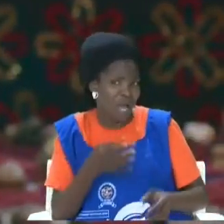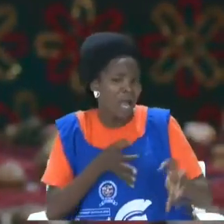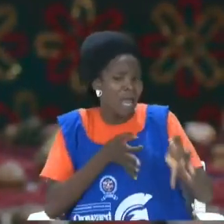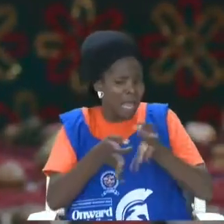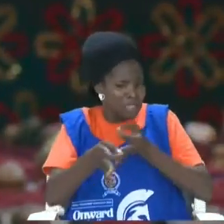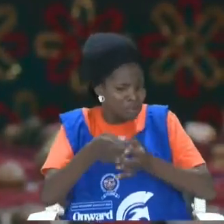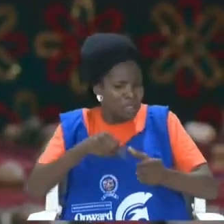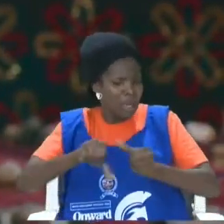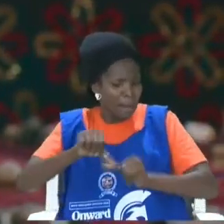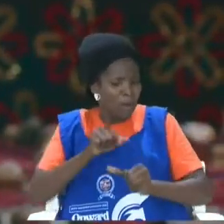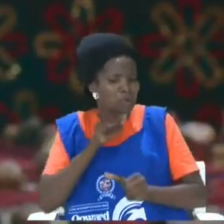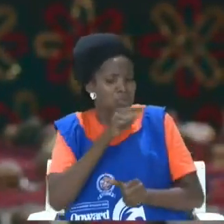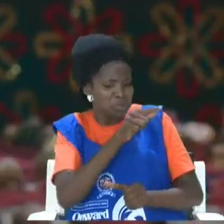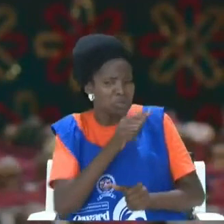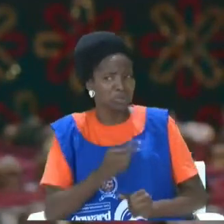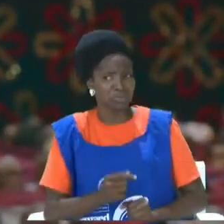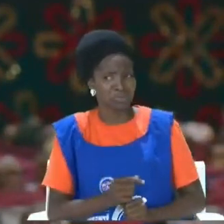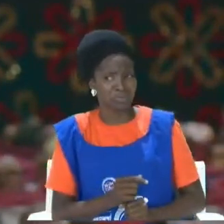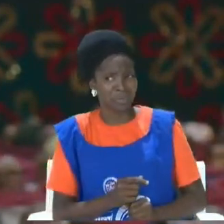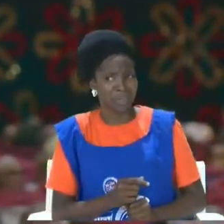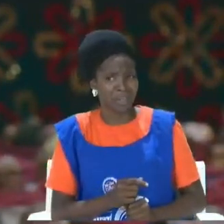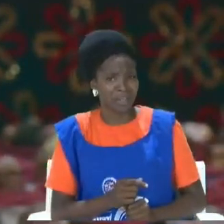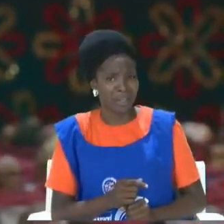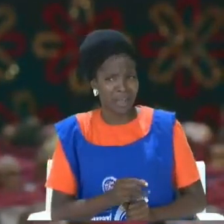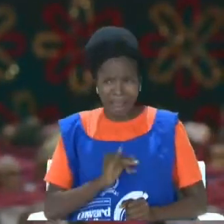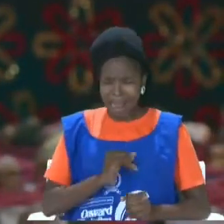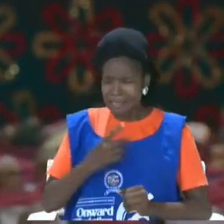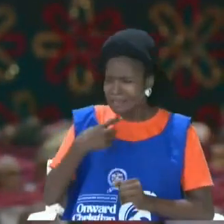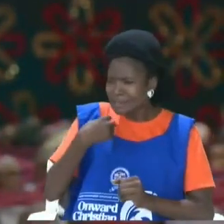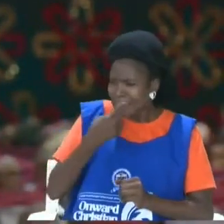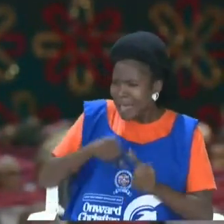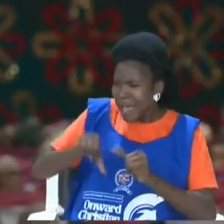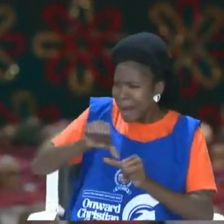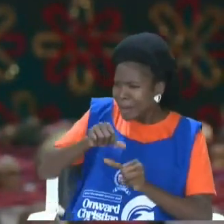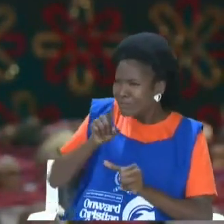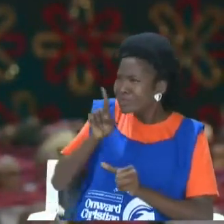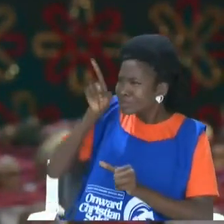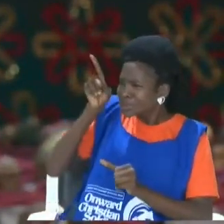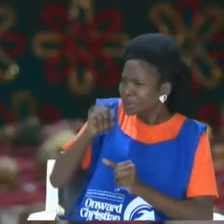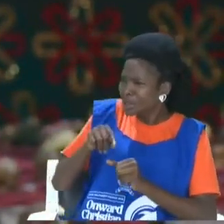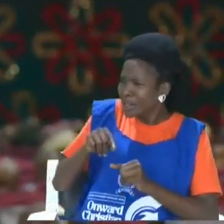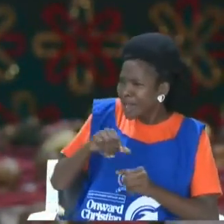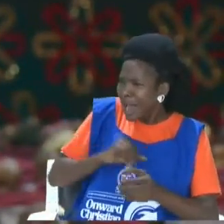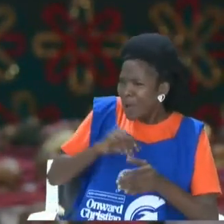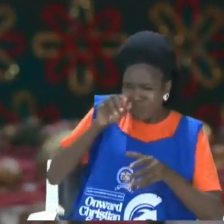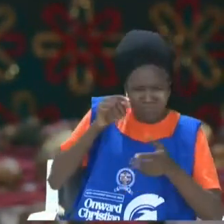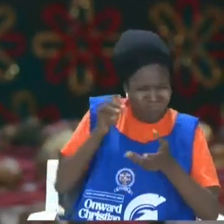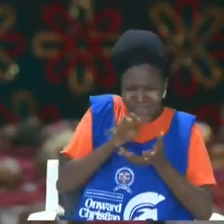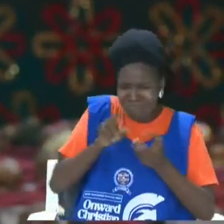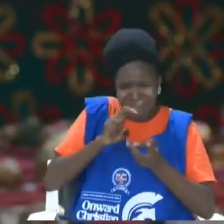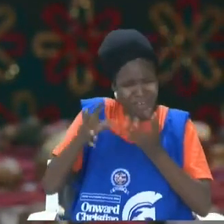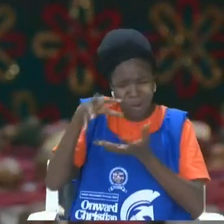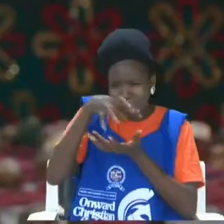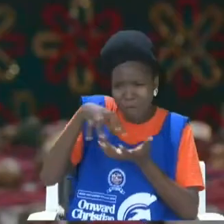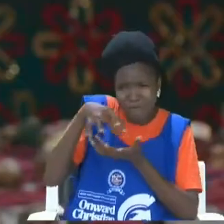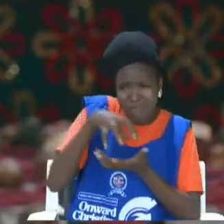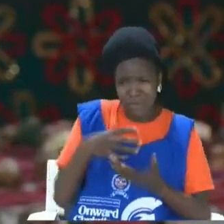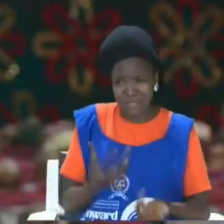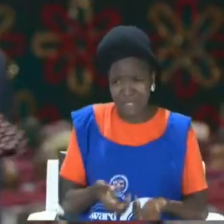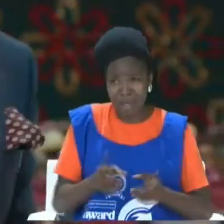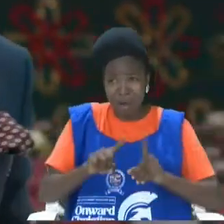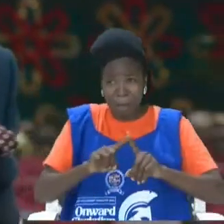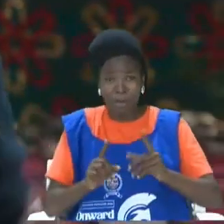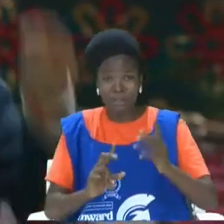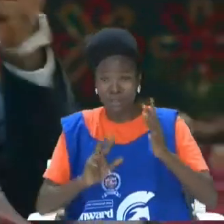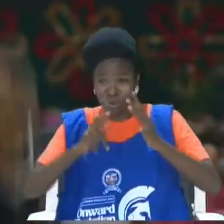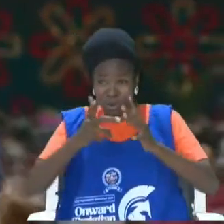me. Ha! I say, about you? I was confused. The third time,